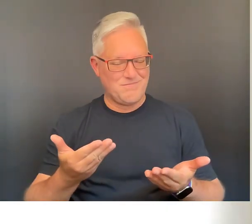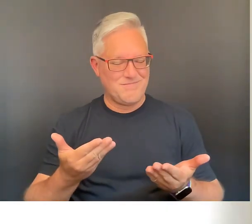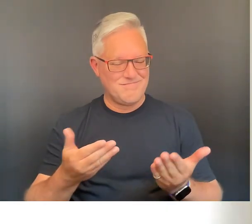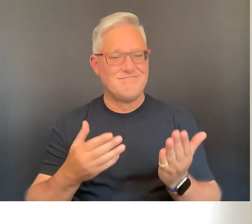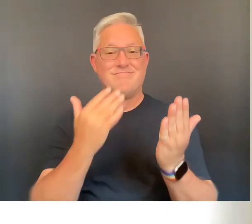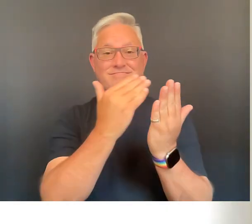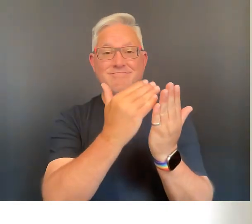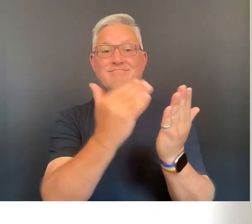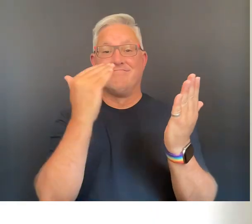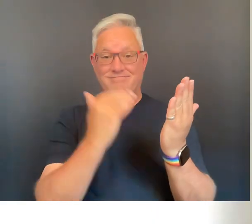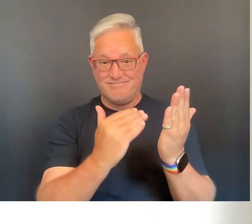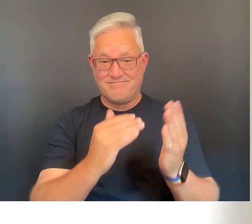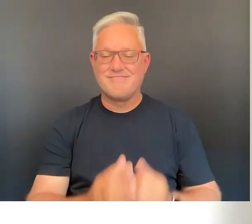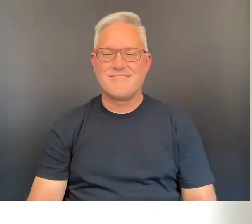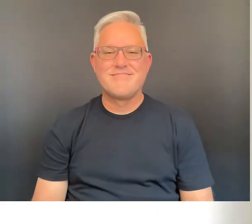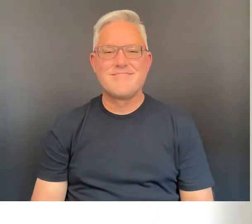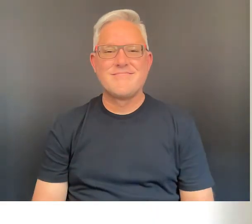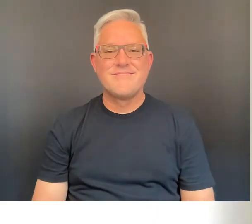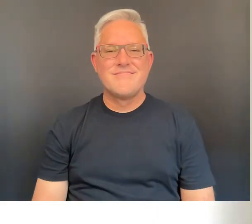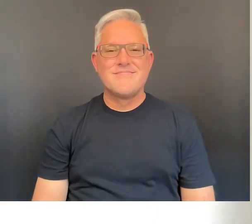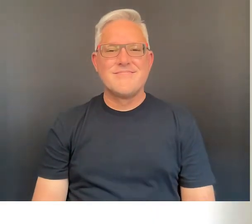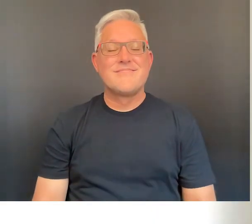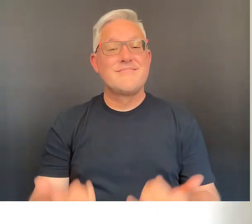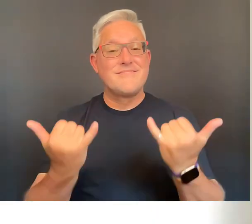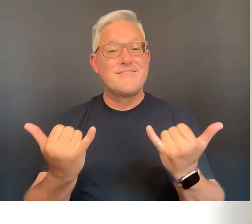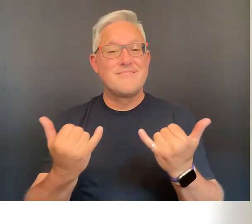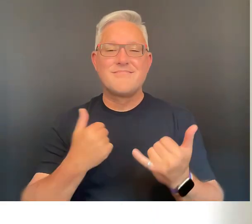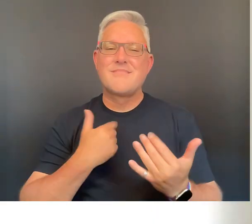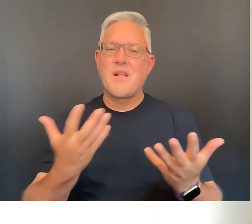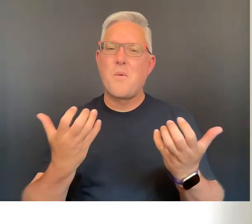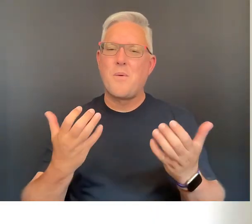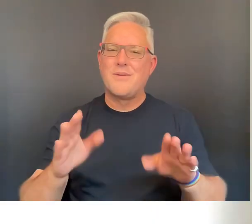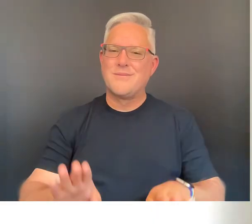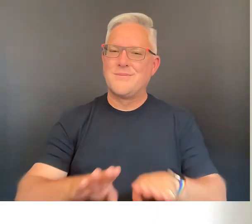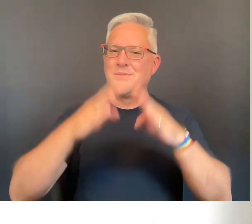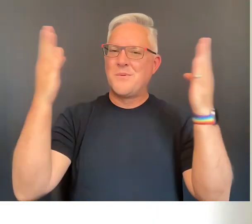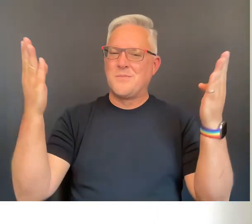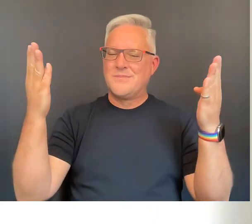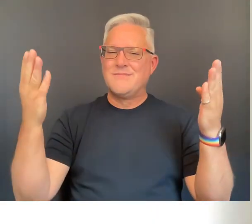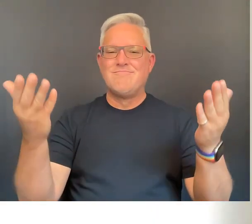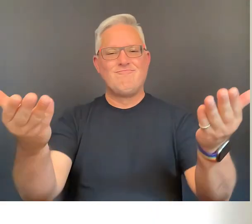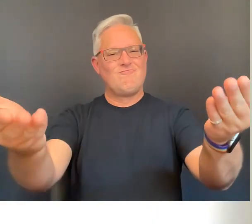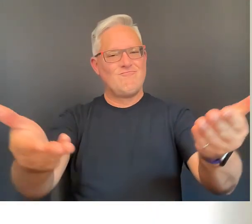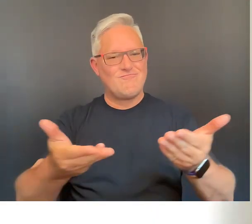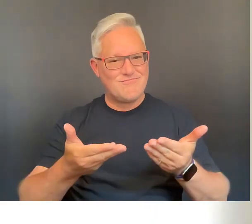spot of our time together, and I would love to invite us